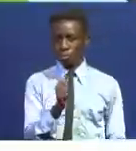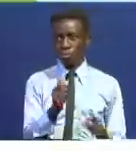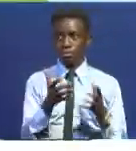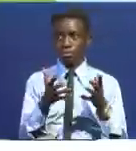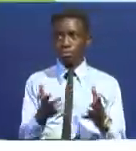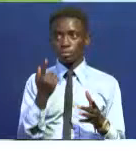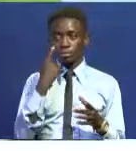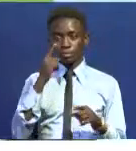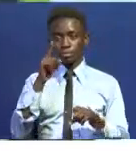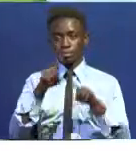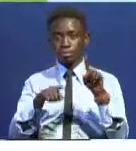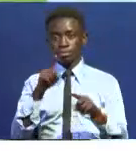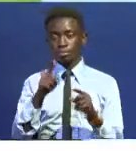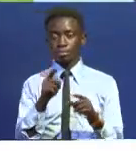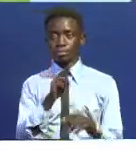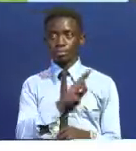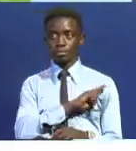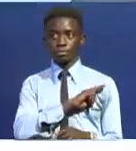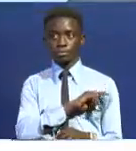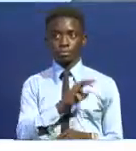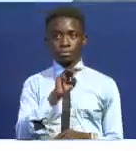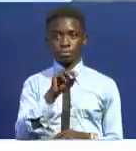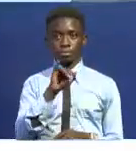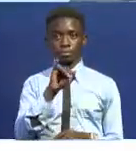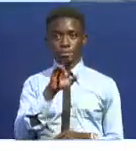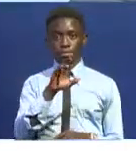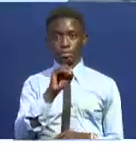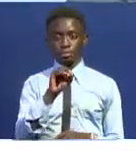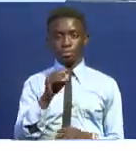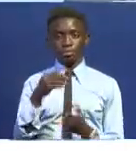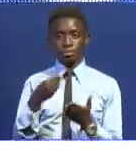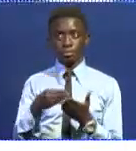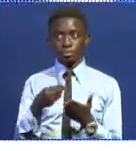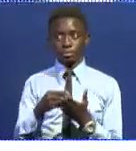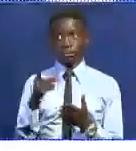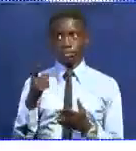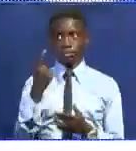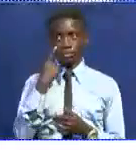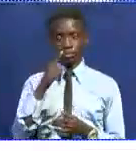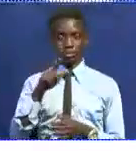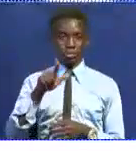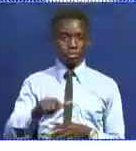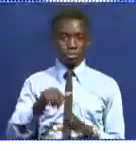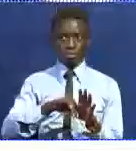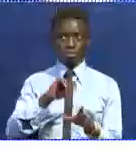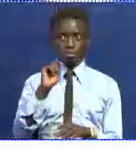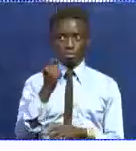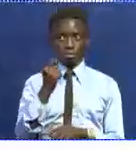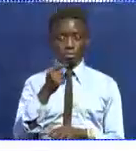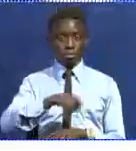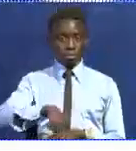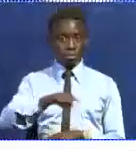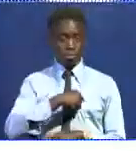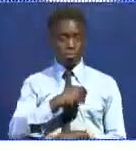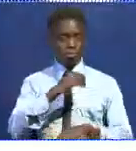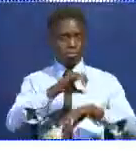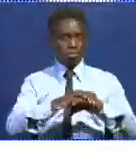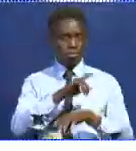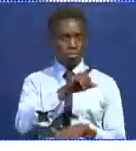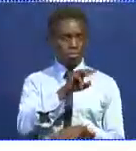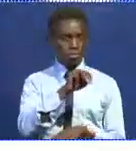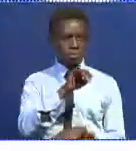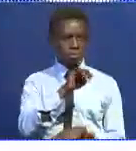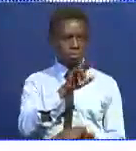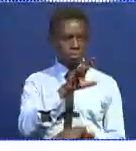versatile nature, microfinance penetration remains low in Kenya. And basically why we wanted to get this microinsurance is that we